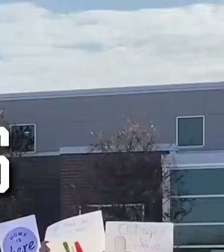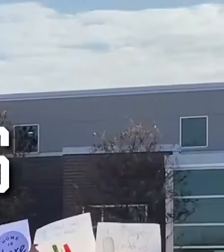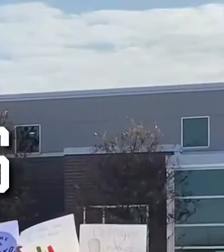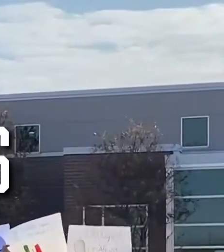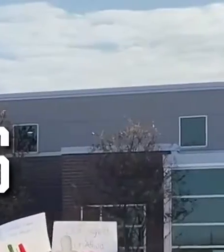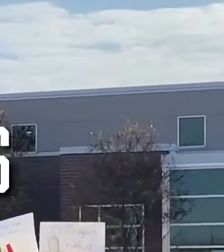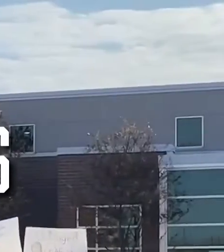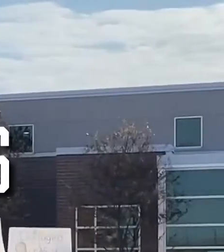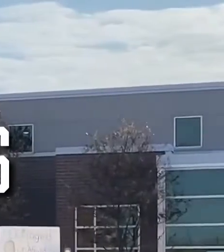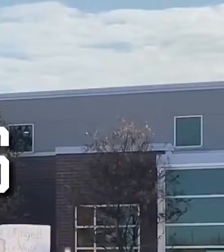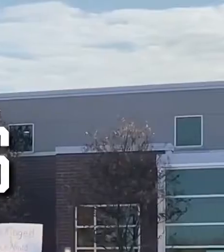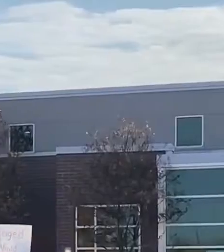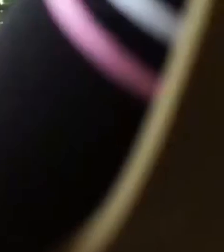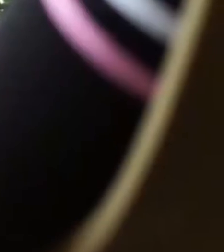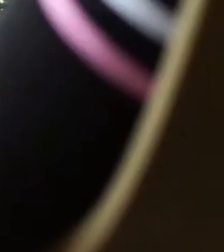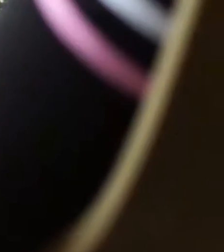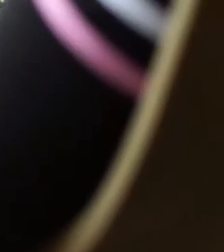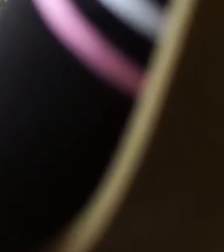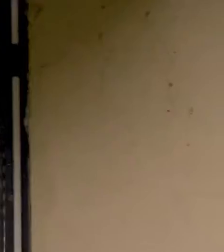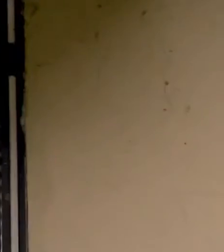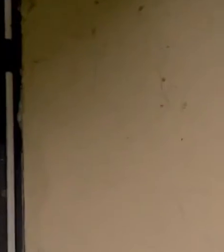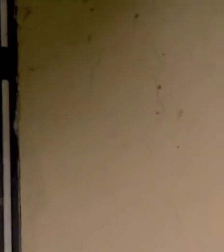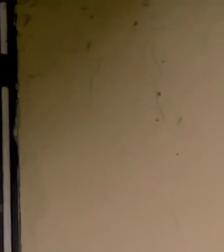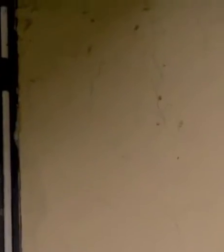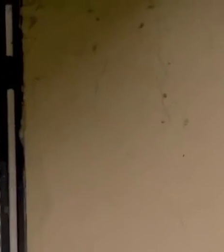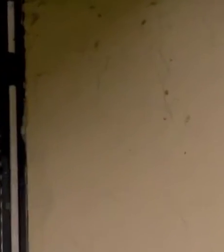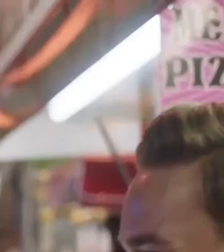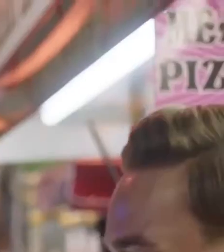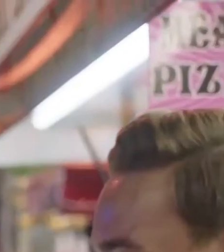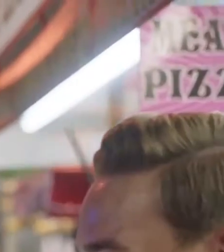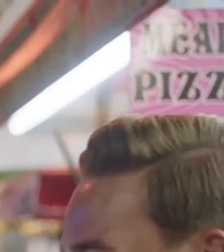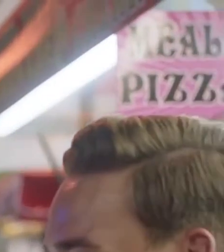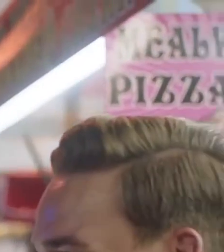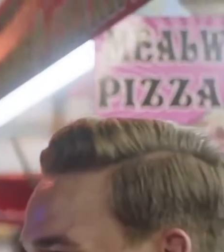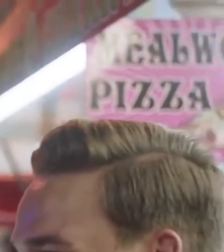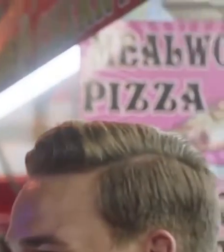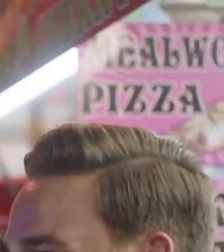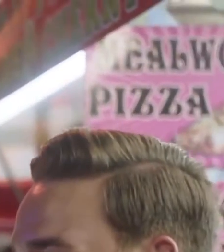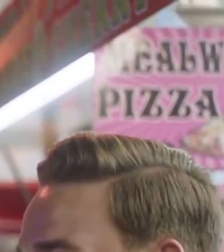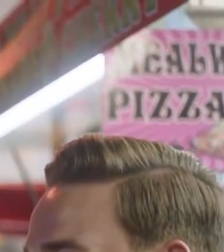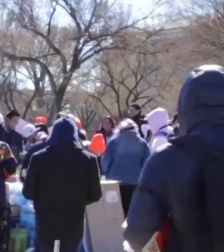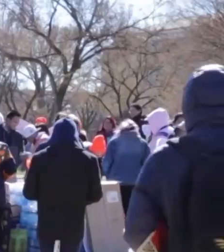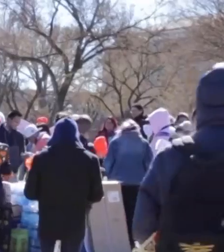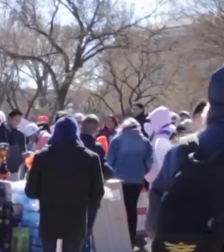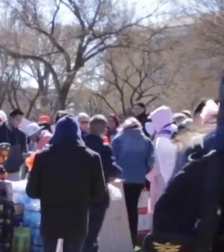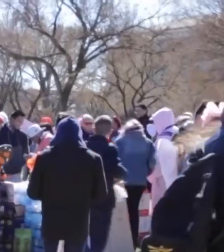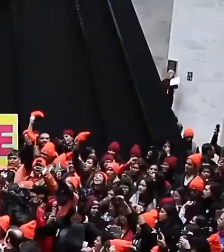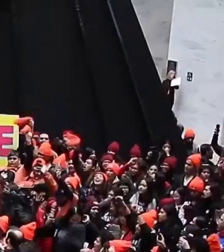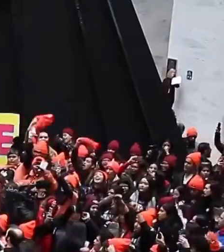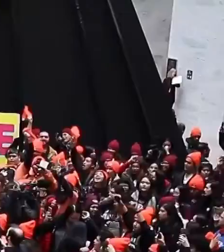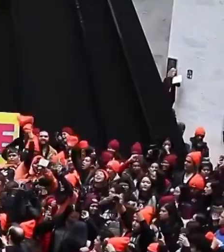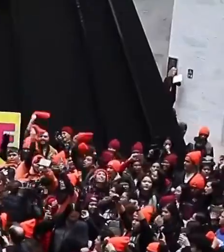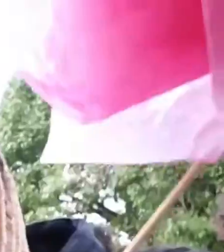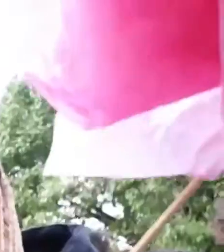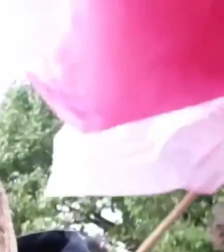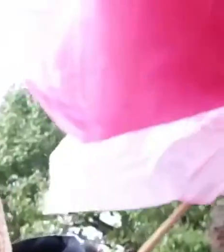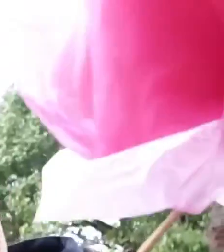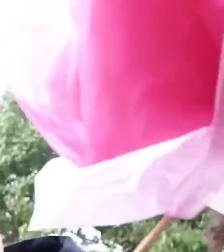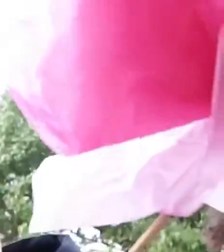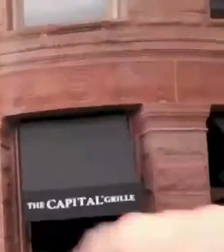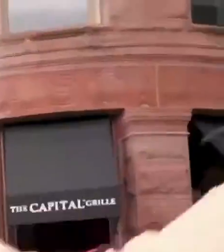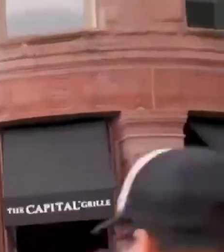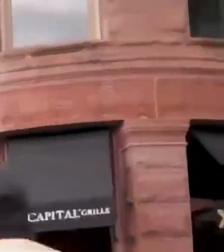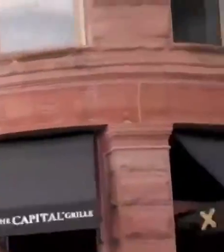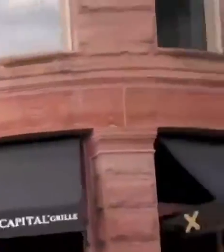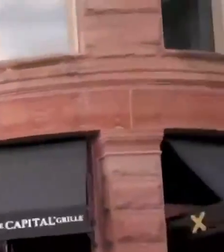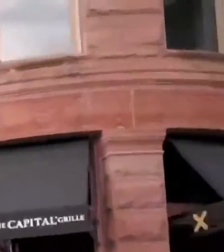friends, and our community members to heal, organize, and create a better life for all of us. We, immigrant youth and youth of